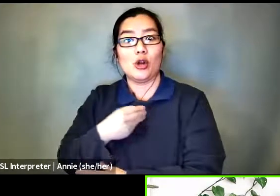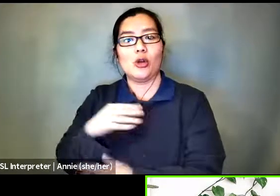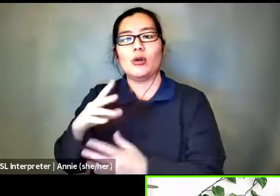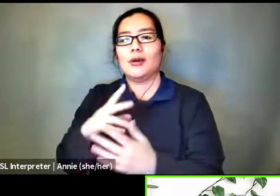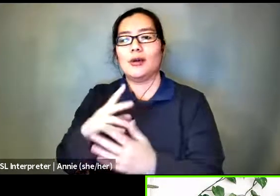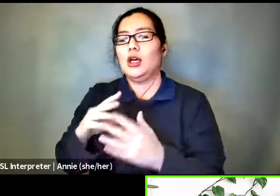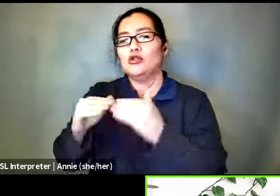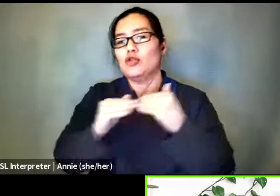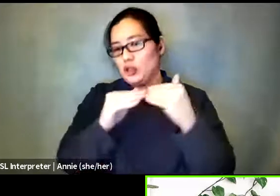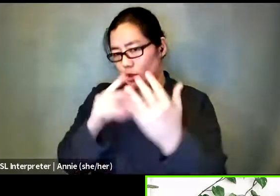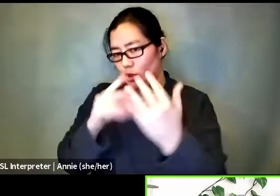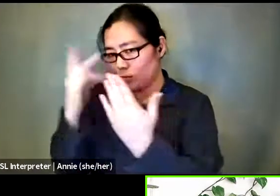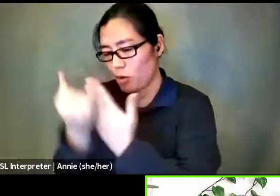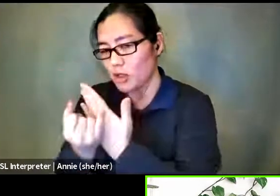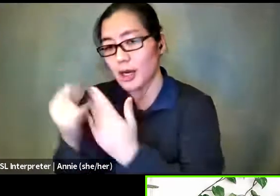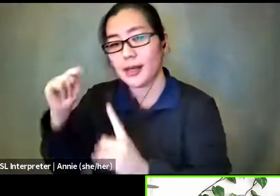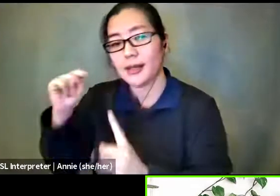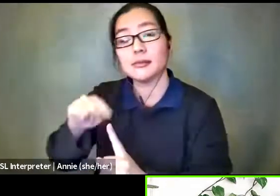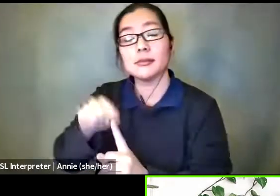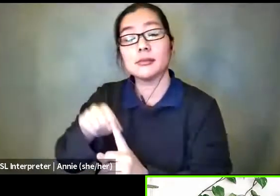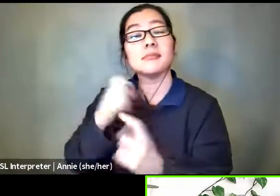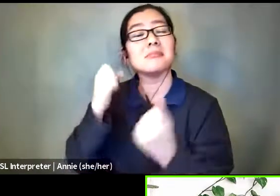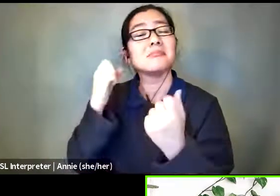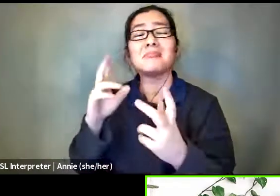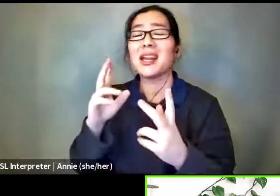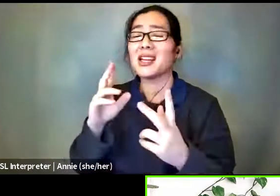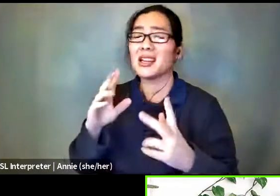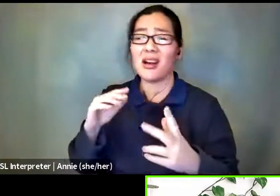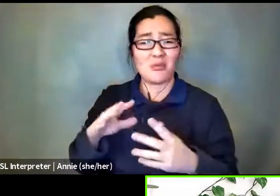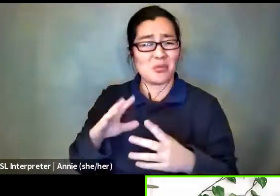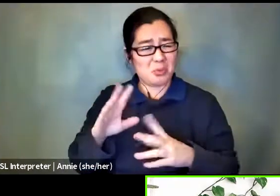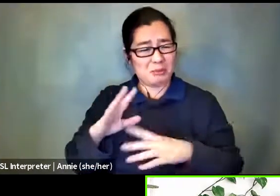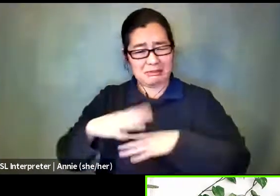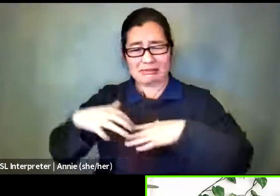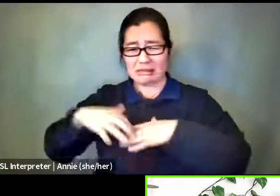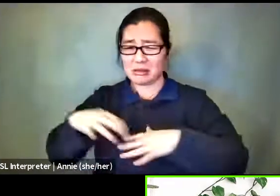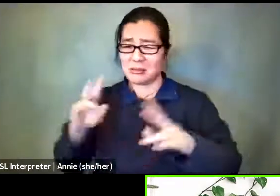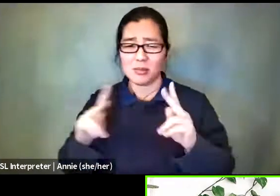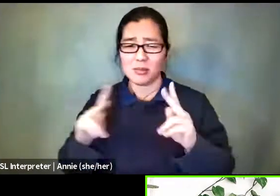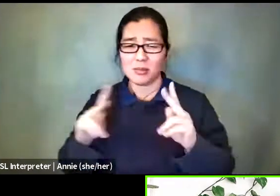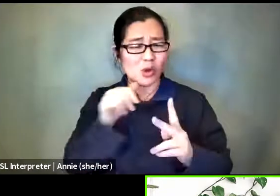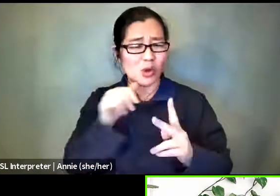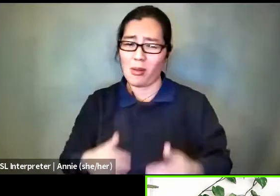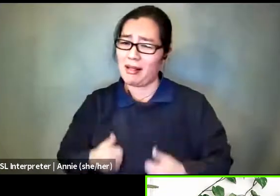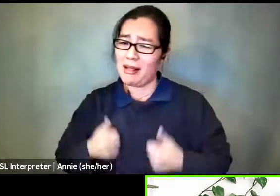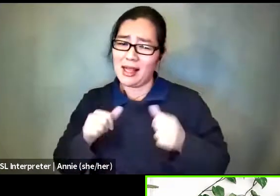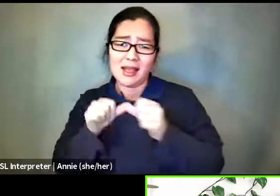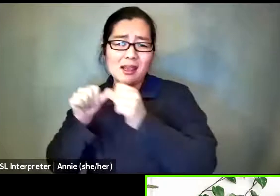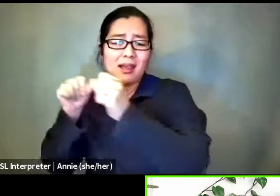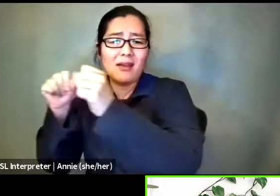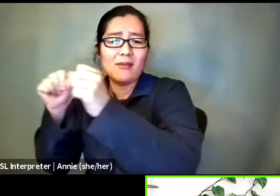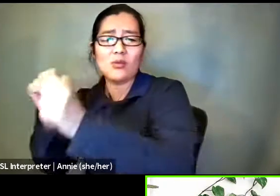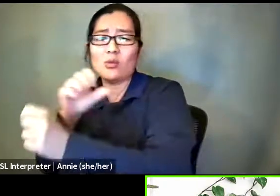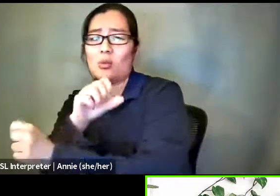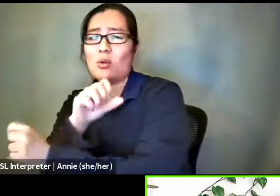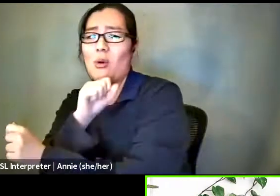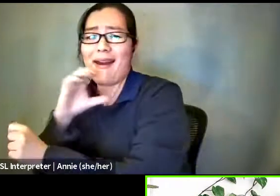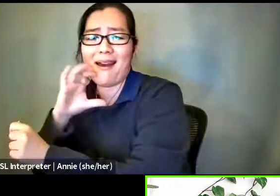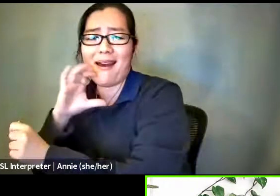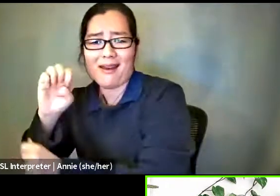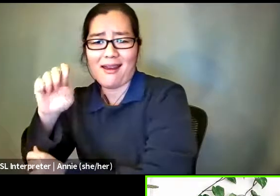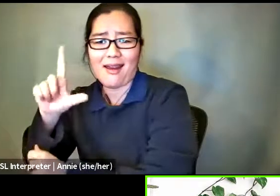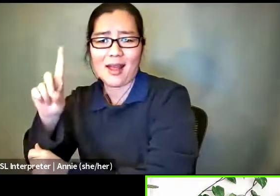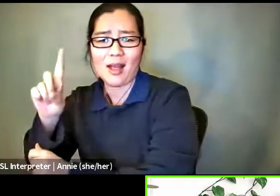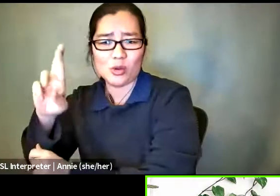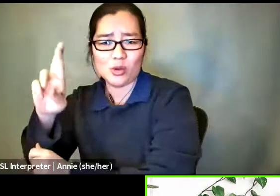trans women do not live until elderhood in our country, so it's important to honor, recognize, and celebrate those who do.